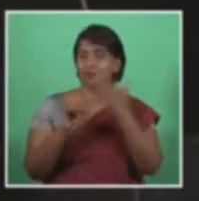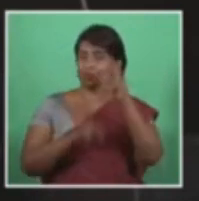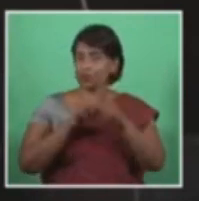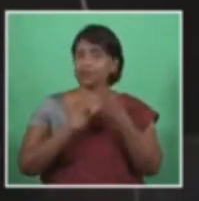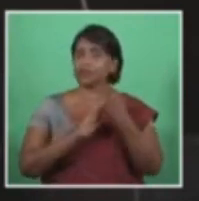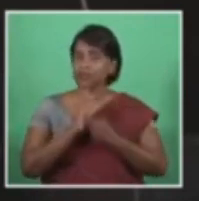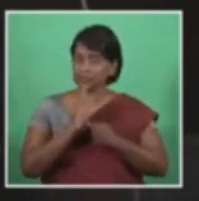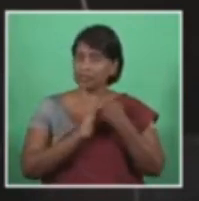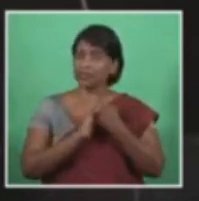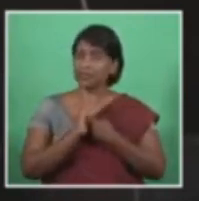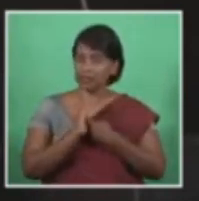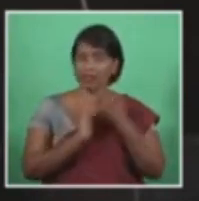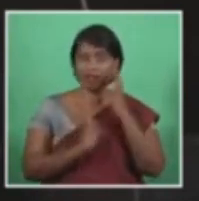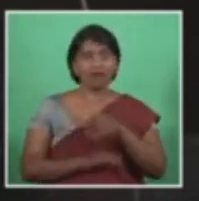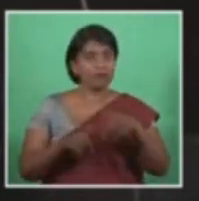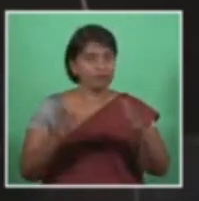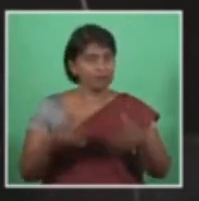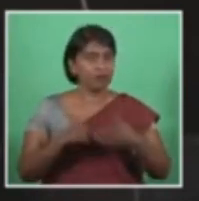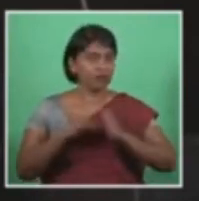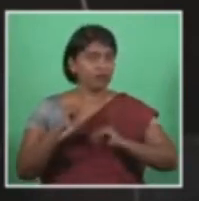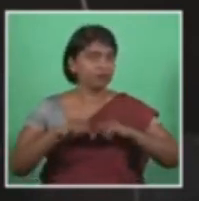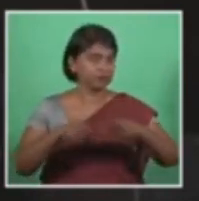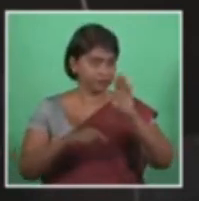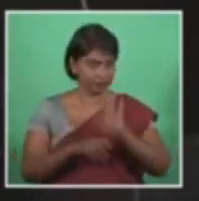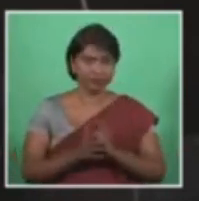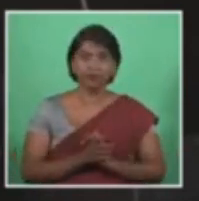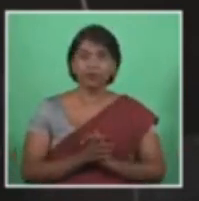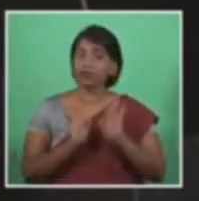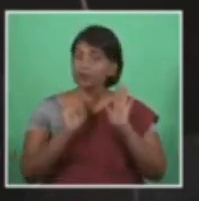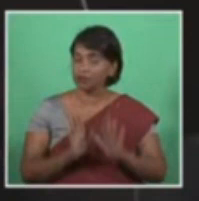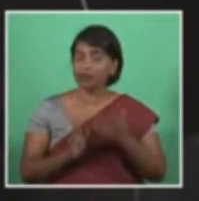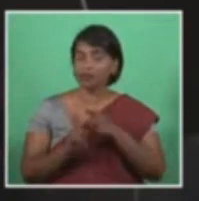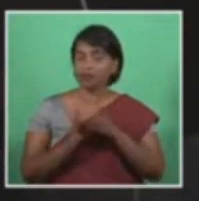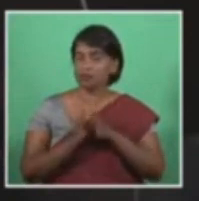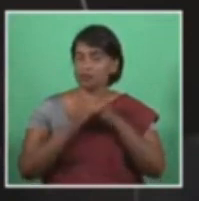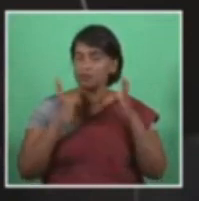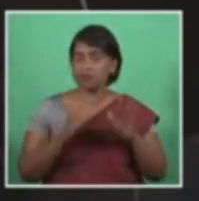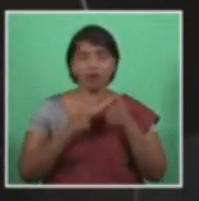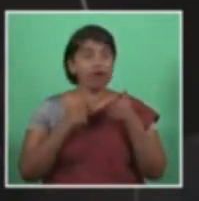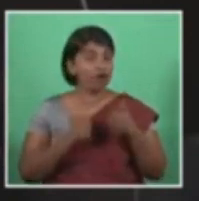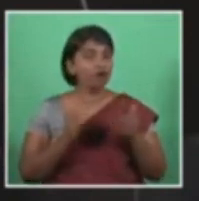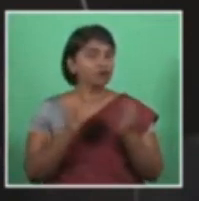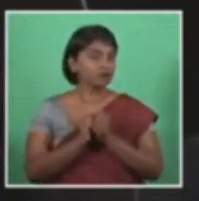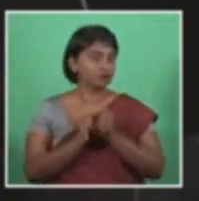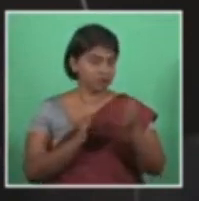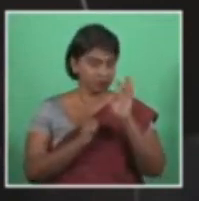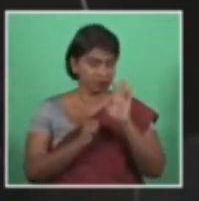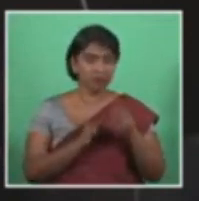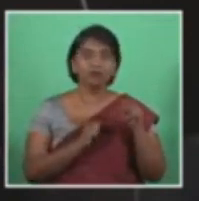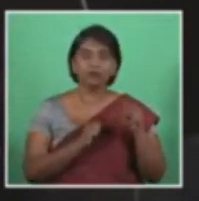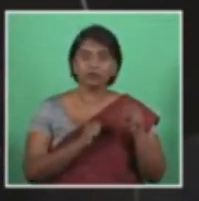pilibanda niti niti tiyenawa danatamat kriyavaliyak siddha wenawa den ita wada honda ekak karanna